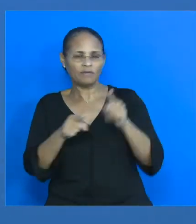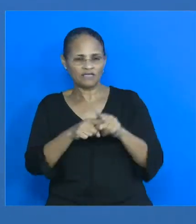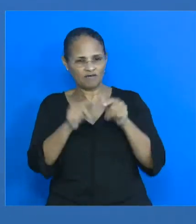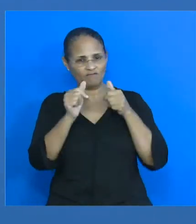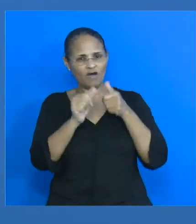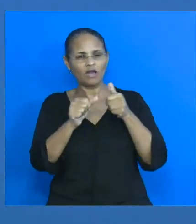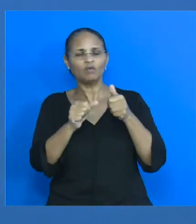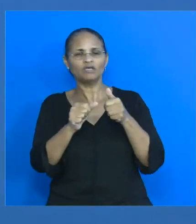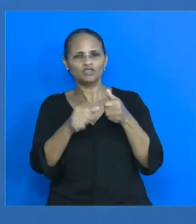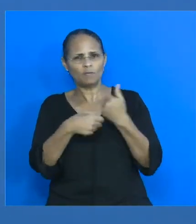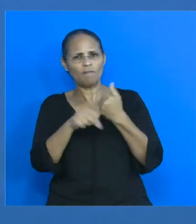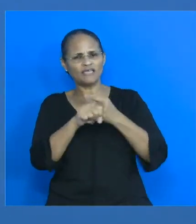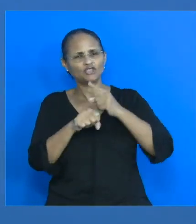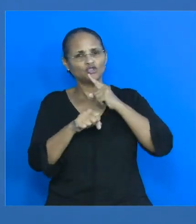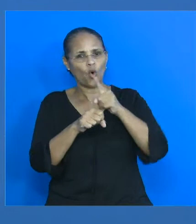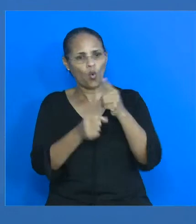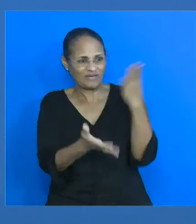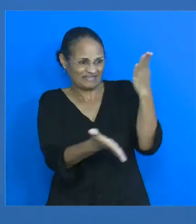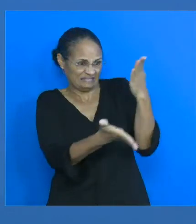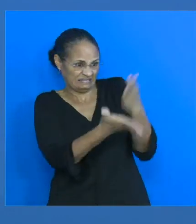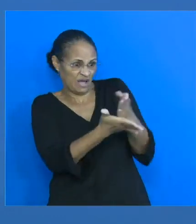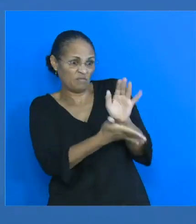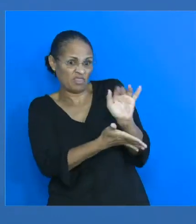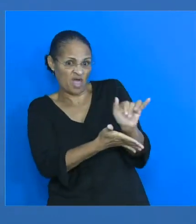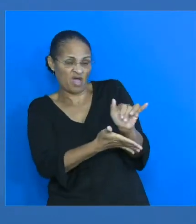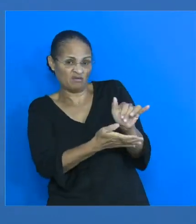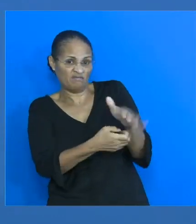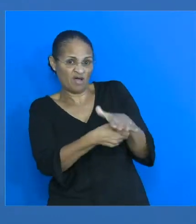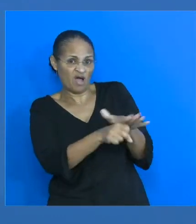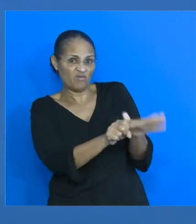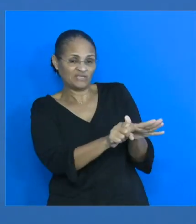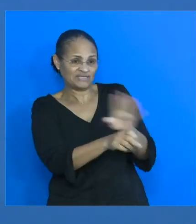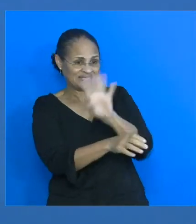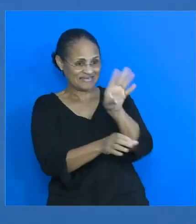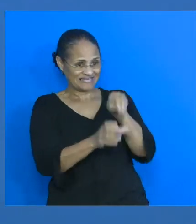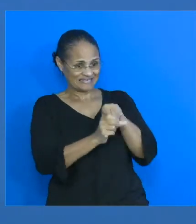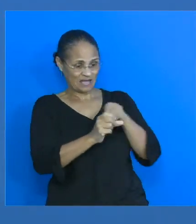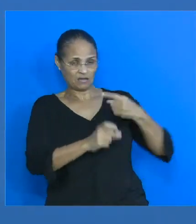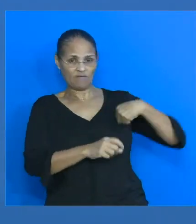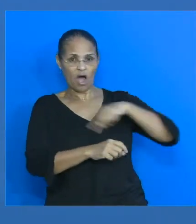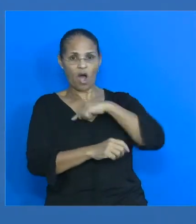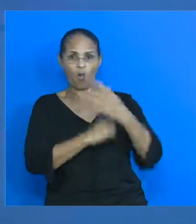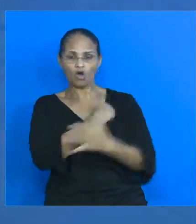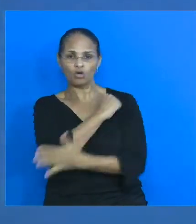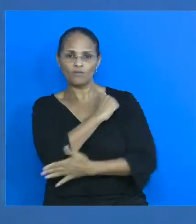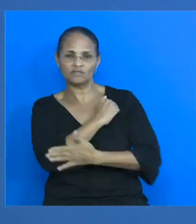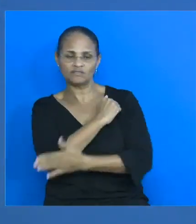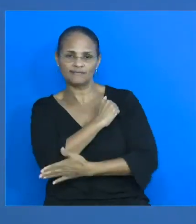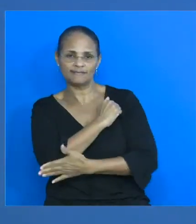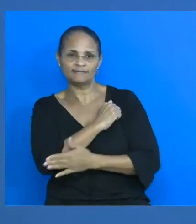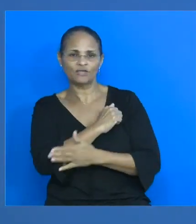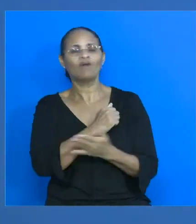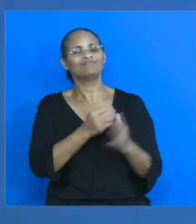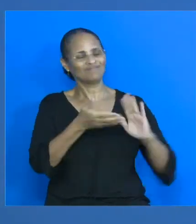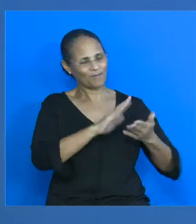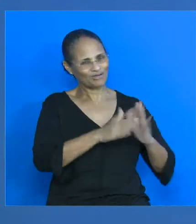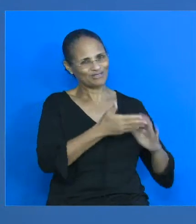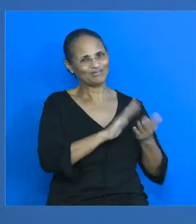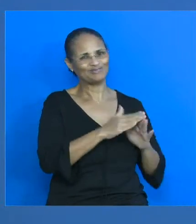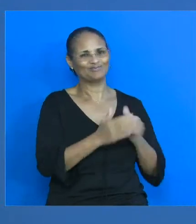we snuff out any reoccurrence of this virus inside of our community. Thank you very